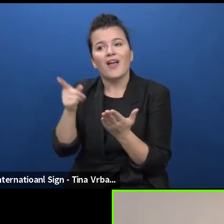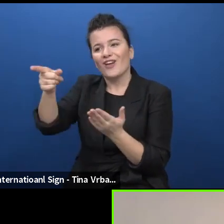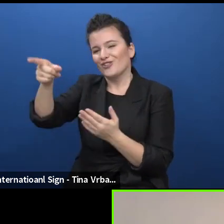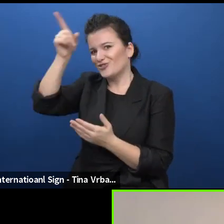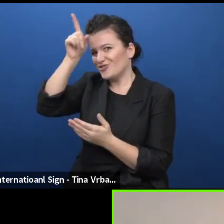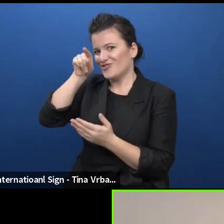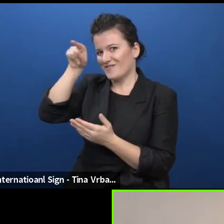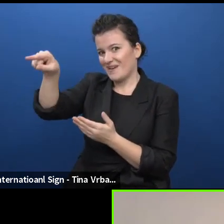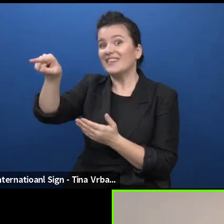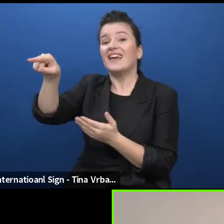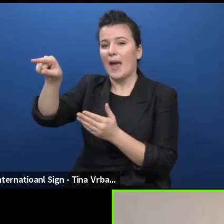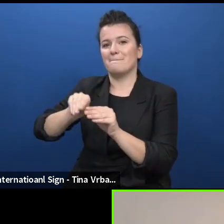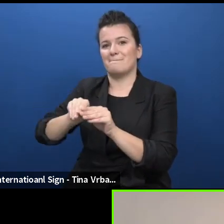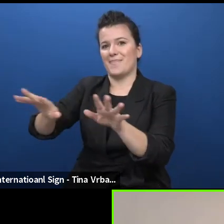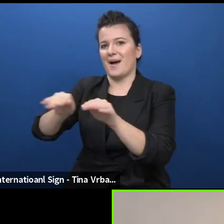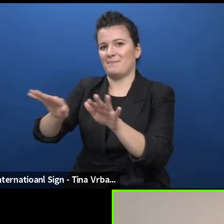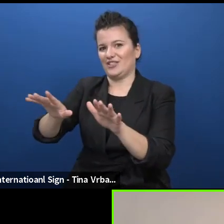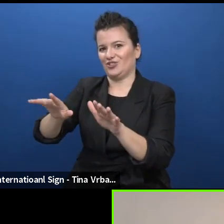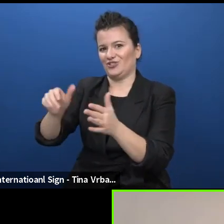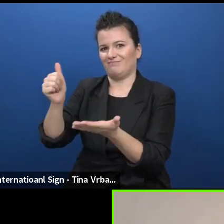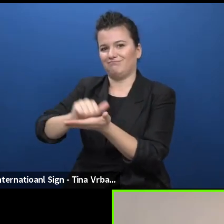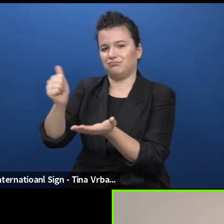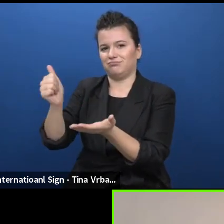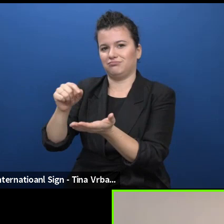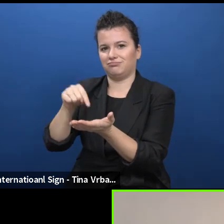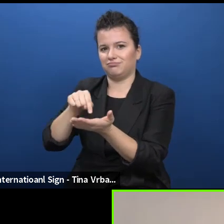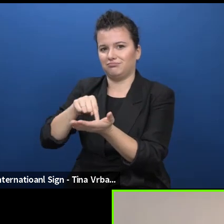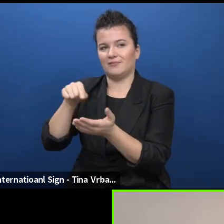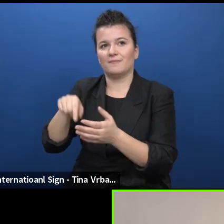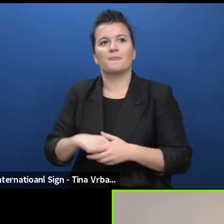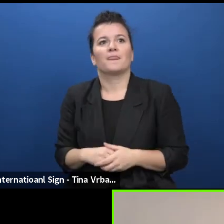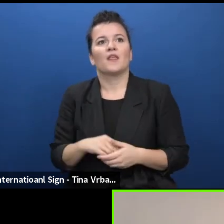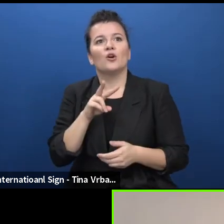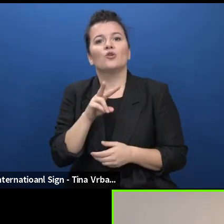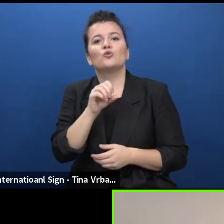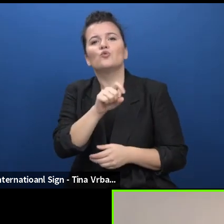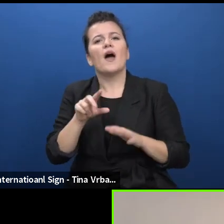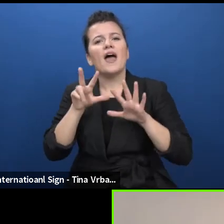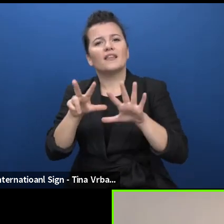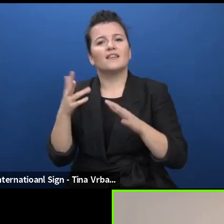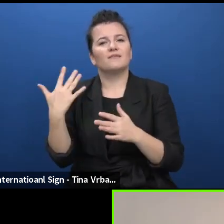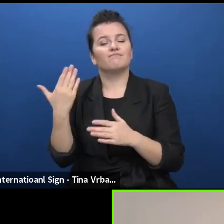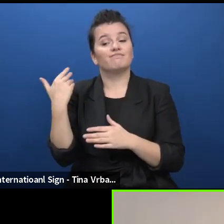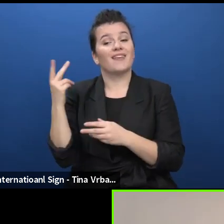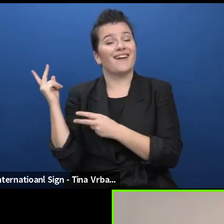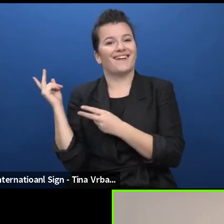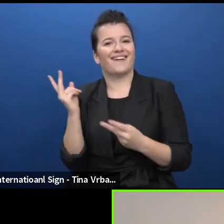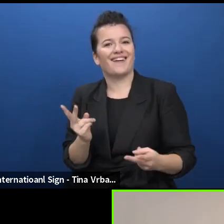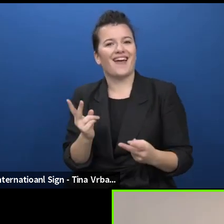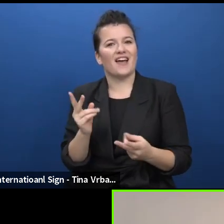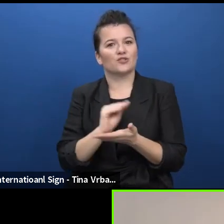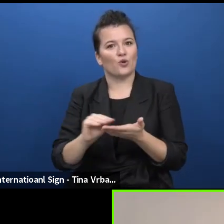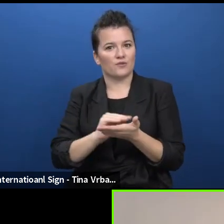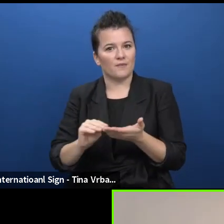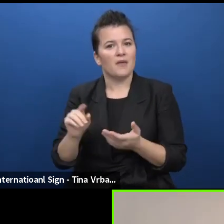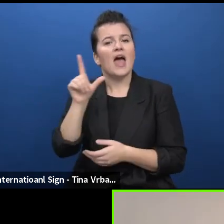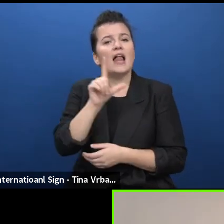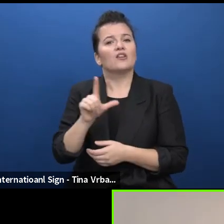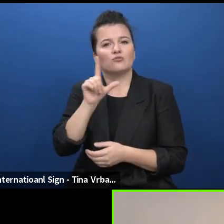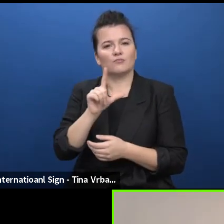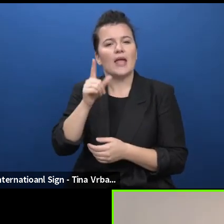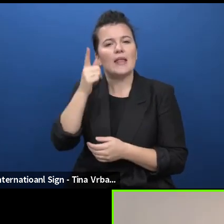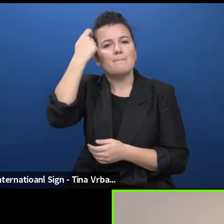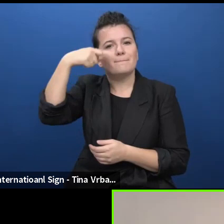In the fall of 2018, Jan has been a guest author of the Literalischer Scholar in Berlin